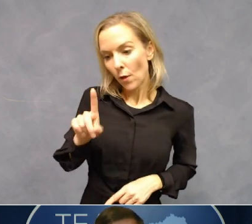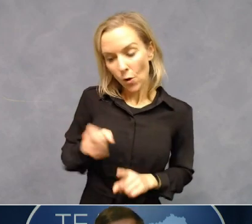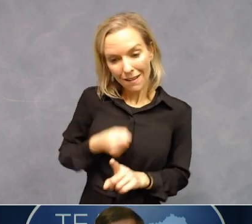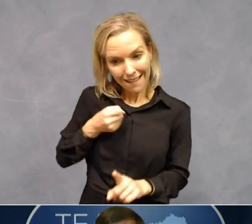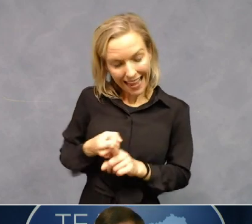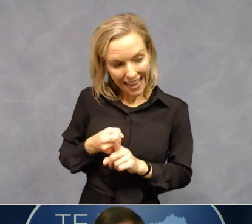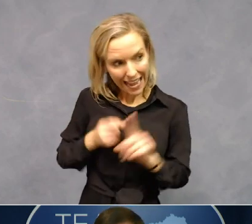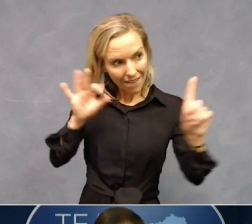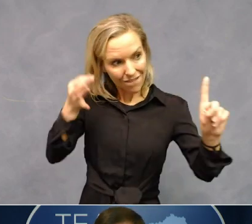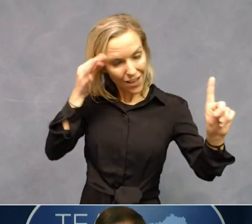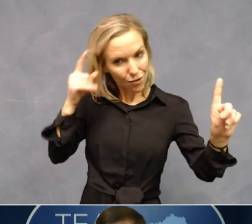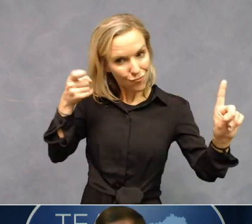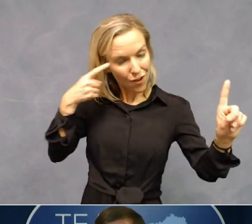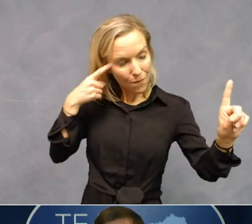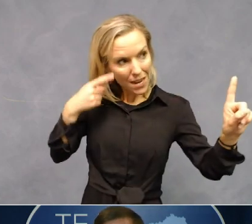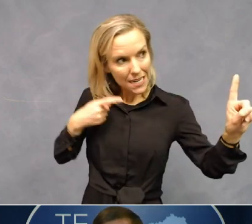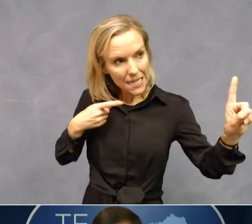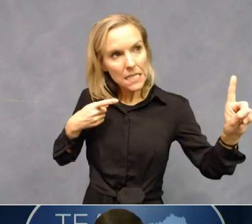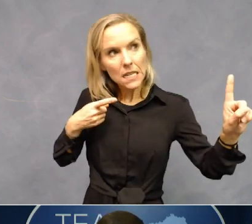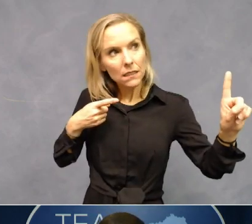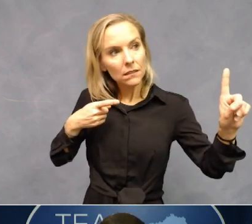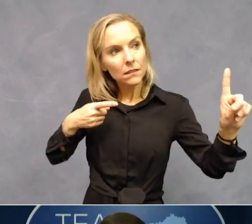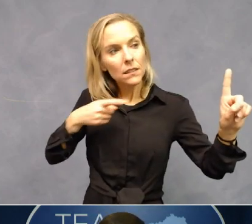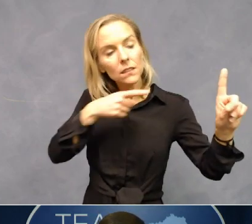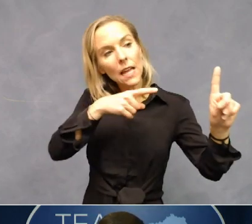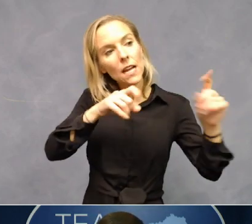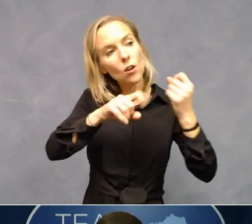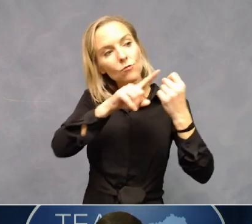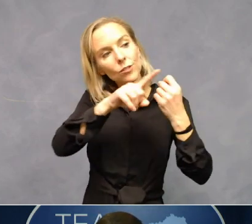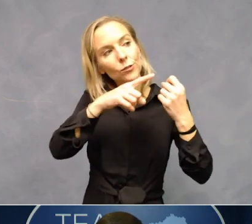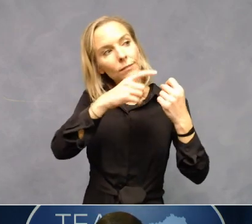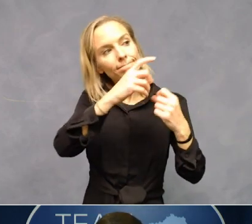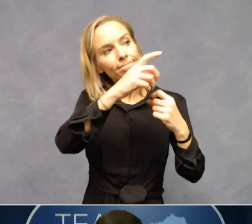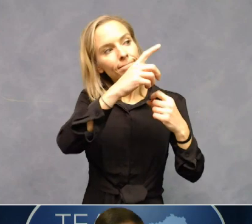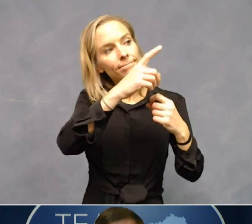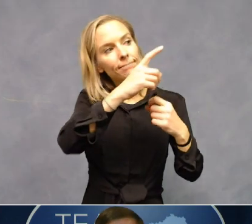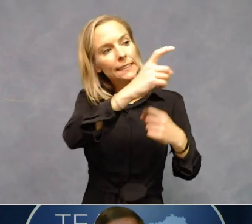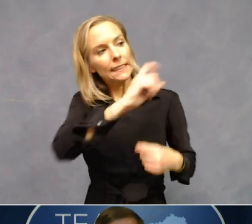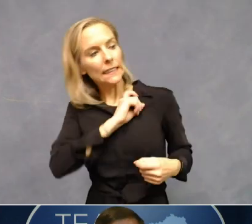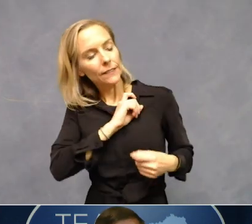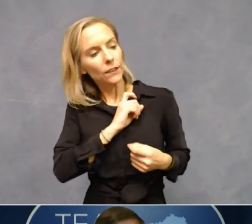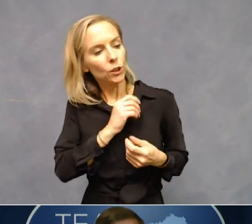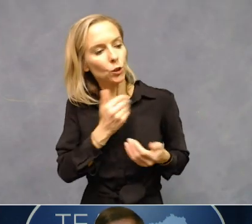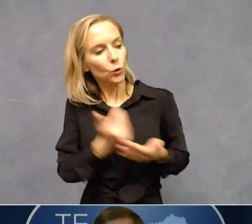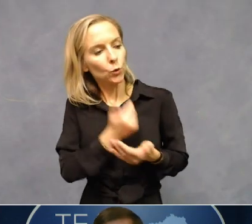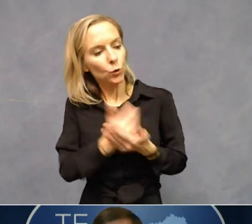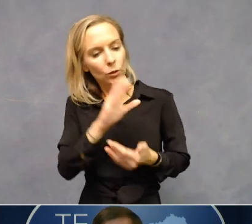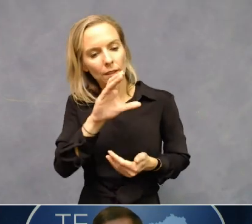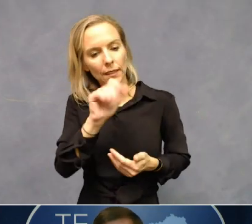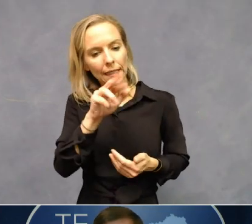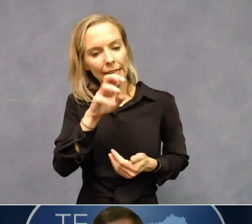government hasn't lengthened our time to spend money or passed a new CARES Act? We fall off a cliff